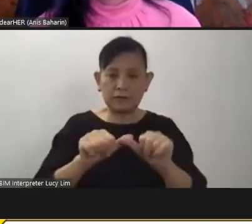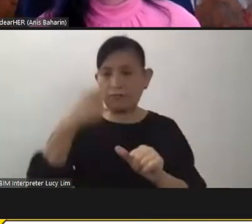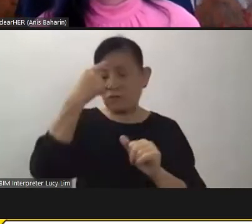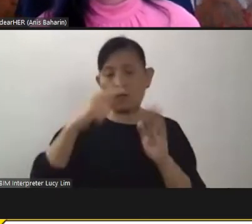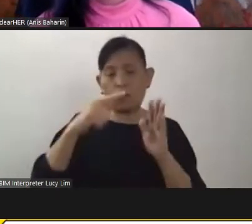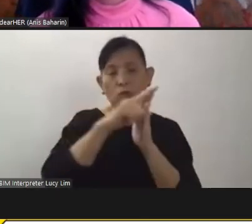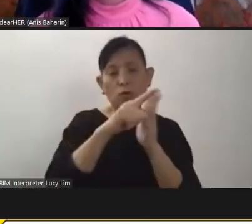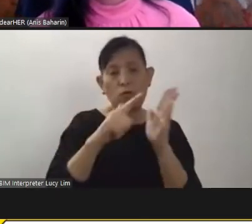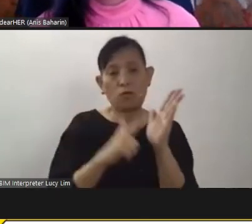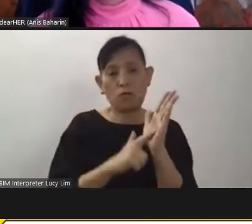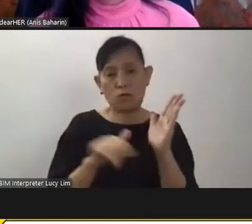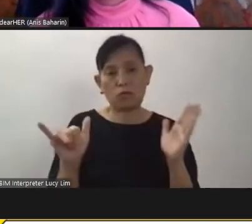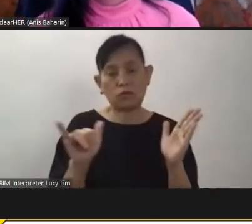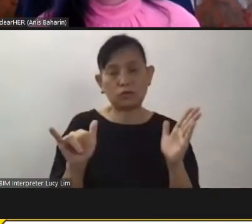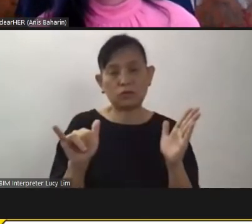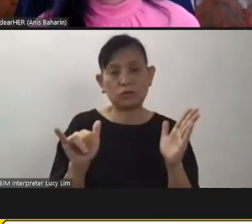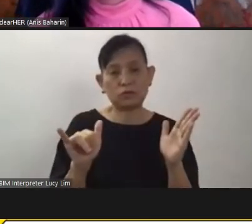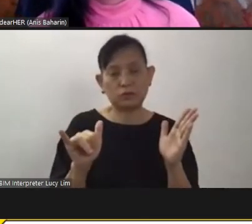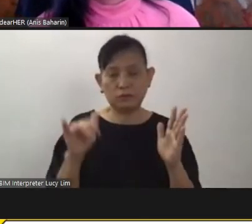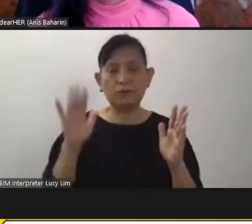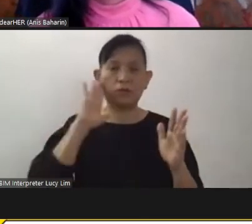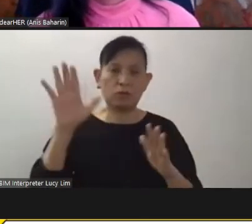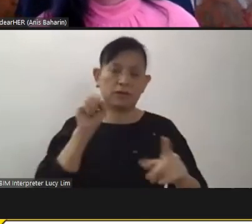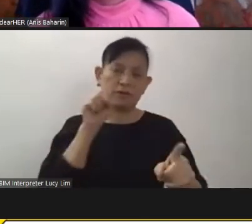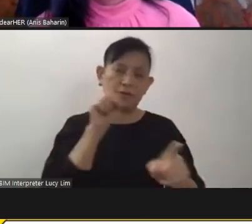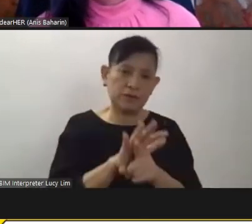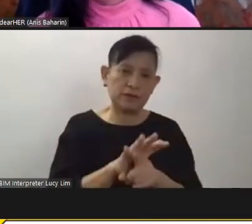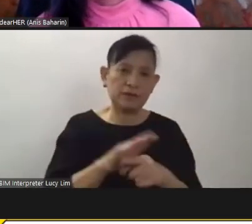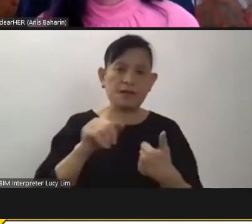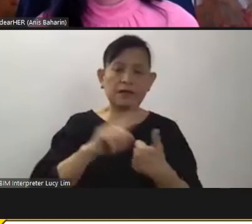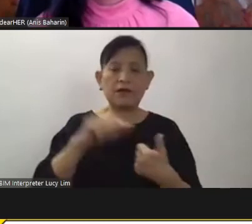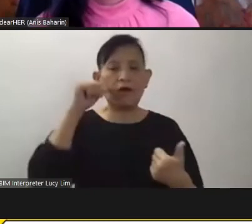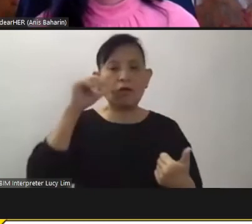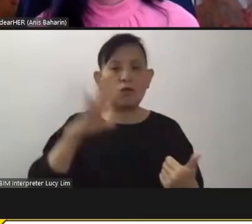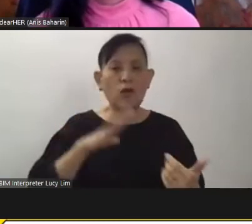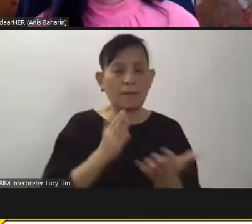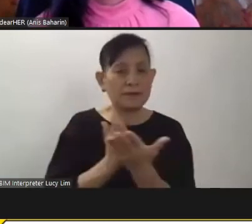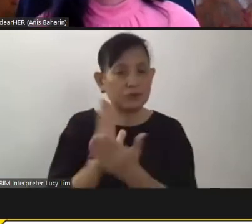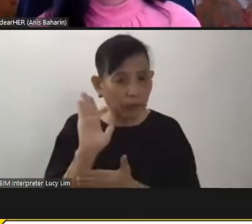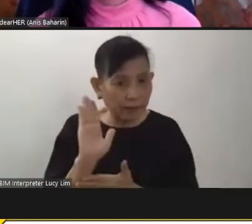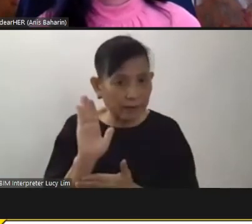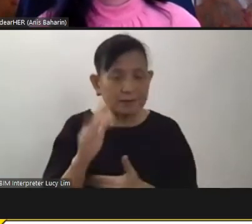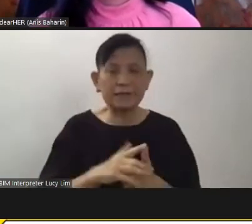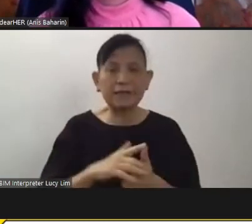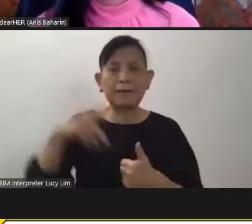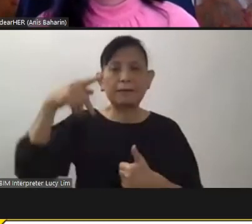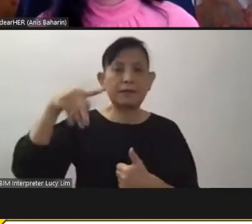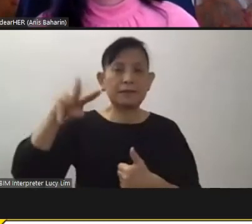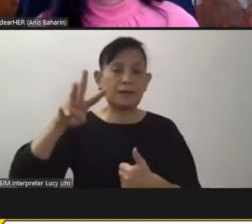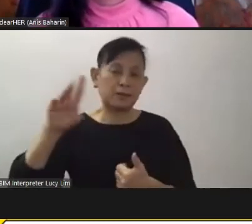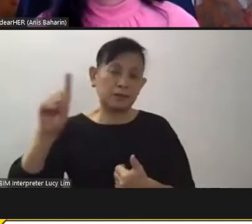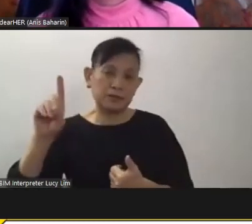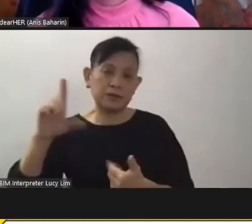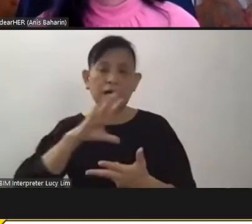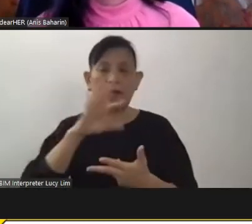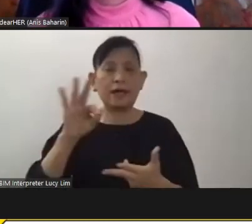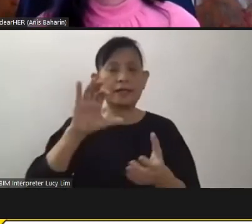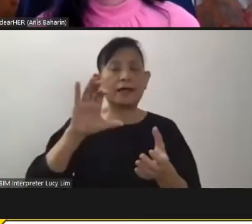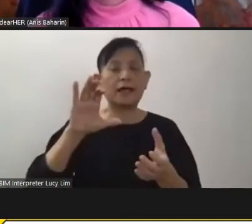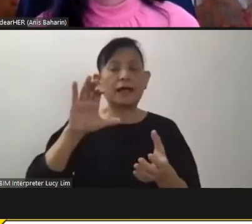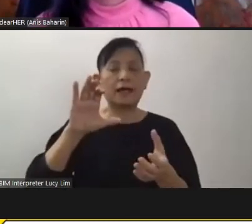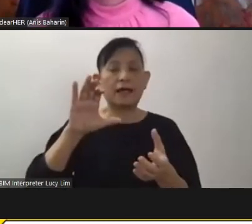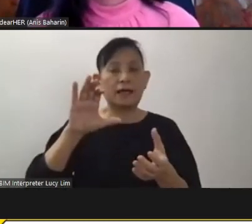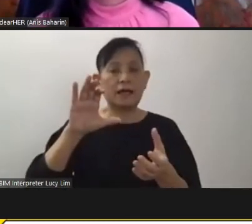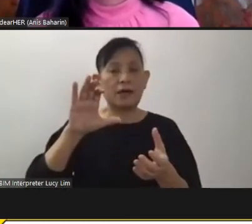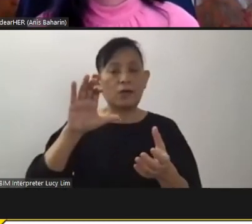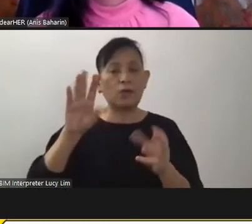so this can impact things like women's rights, as well as persons with disabilities and climate justice. I think